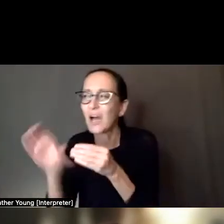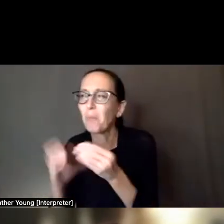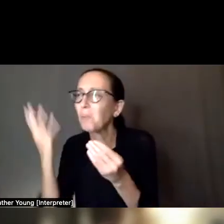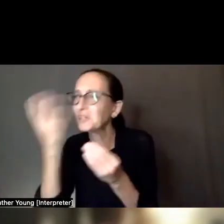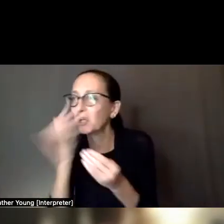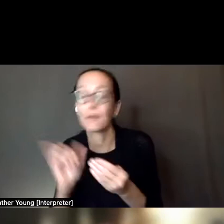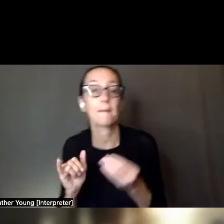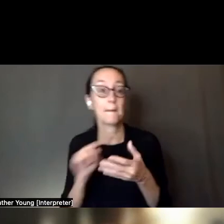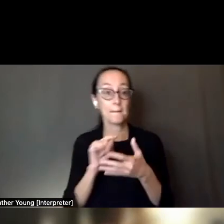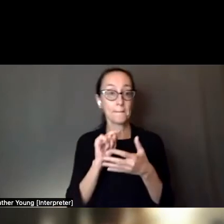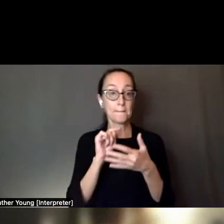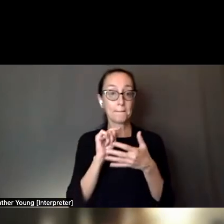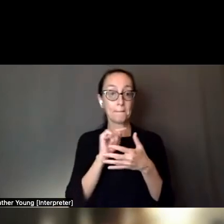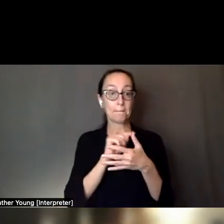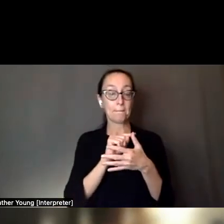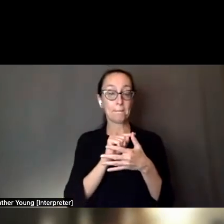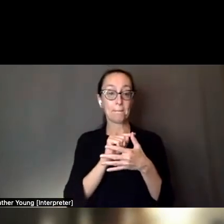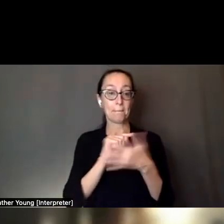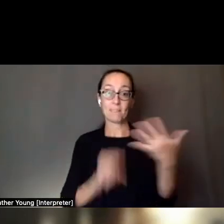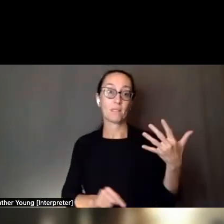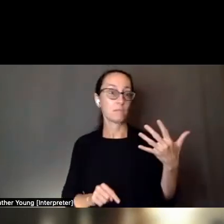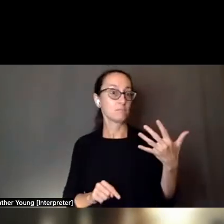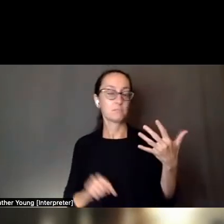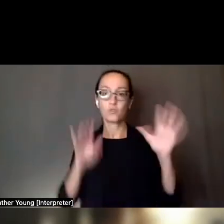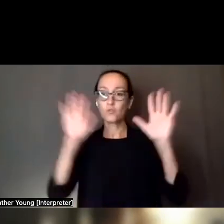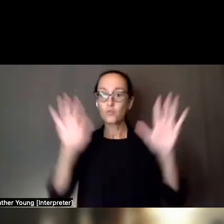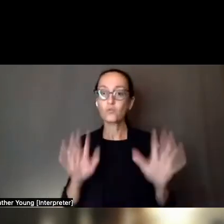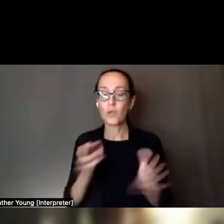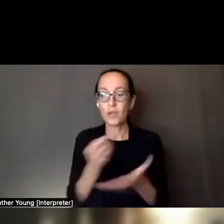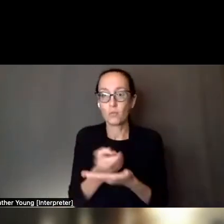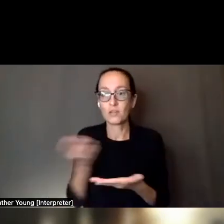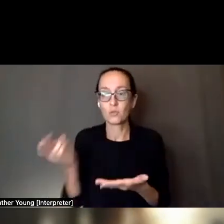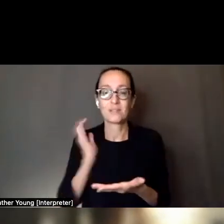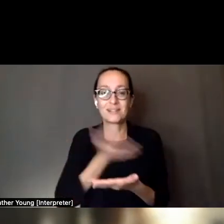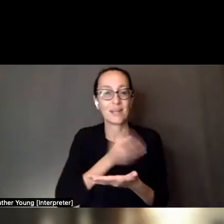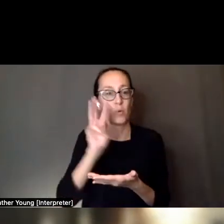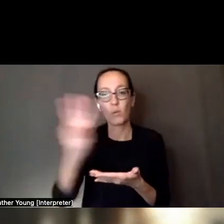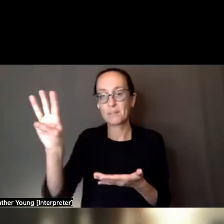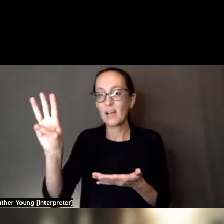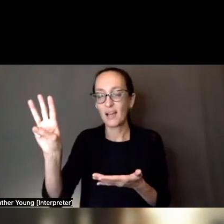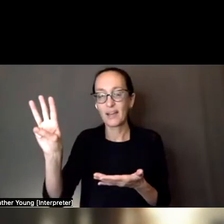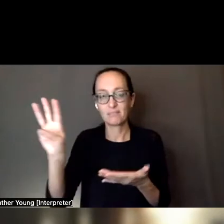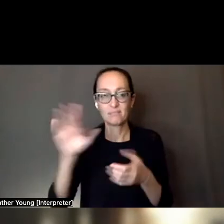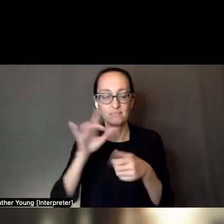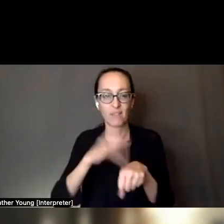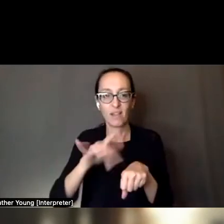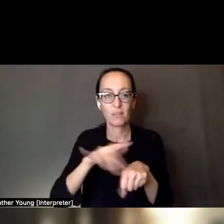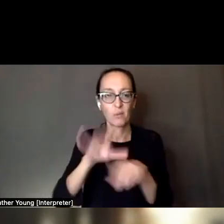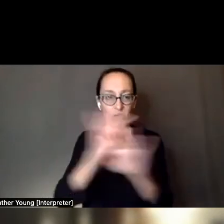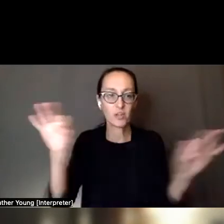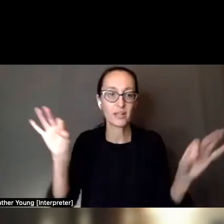you with some really great resources that we have on our website, and everything is free on the ACI Alliance